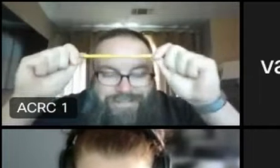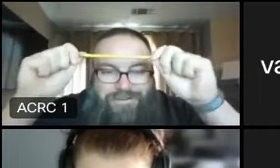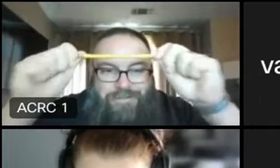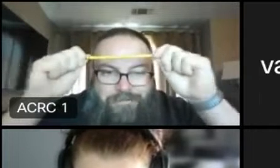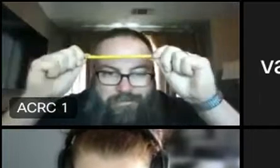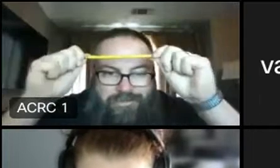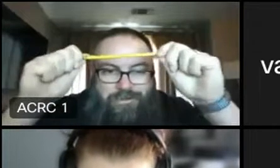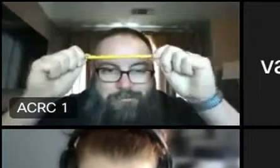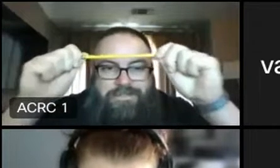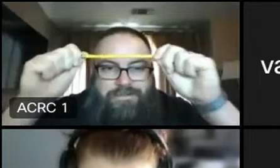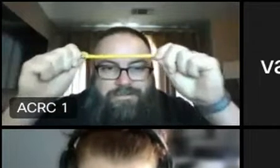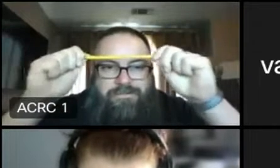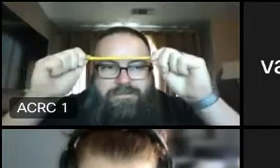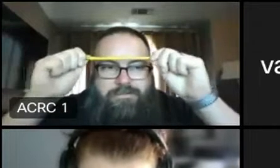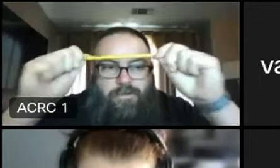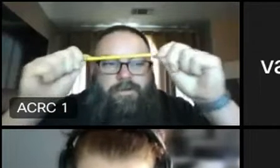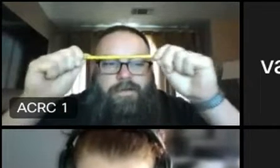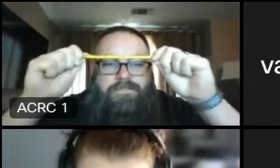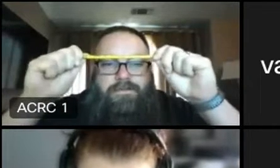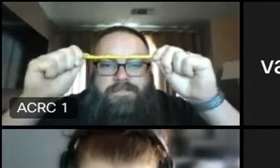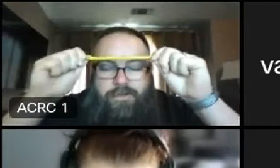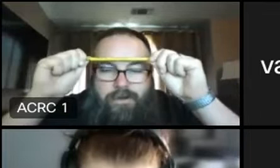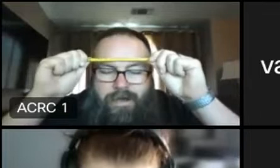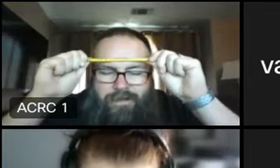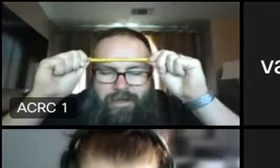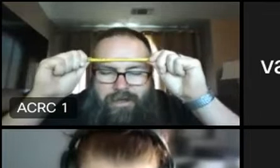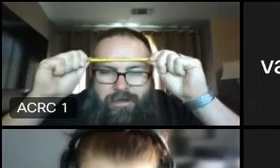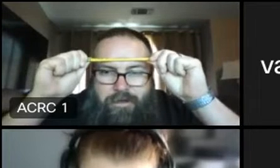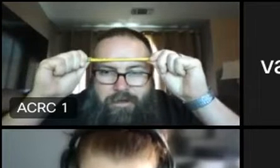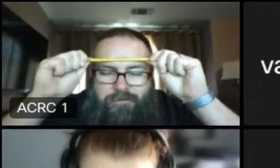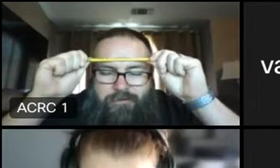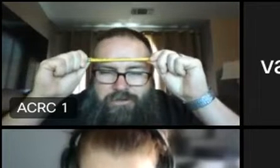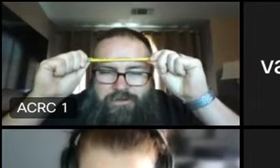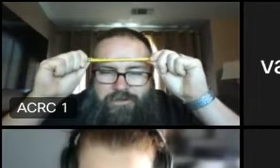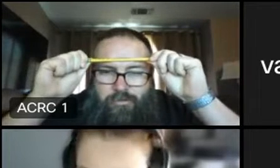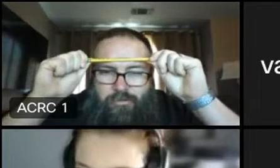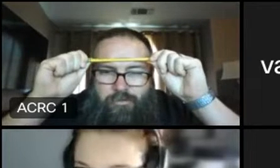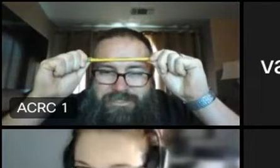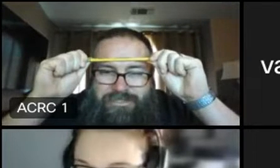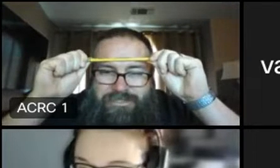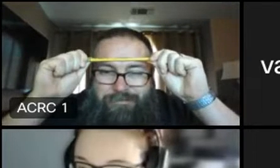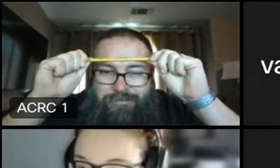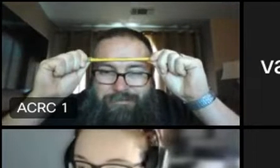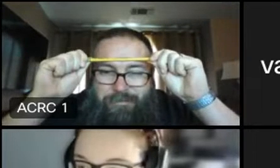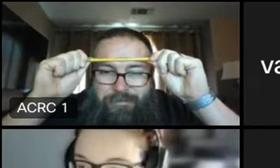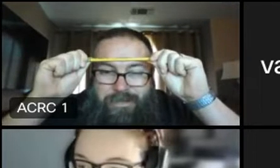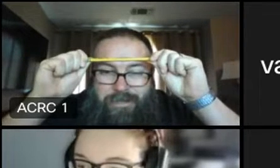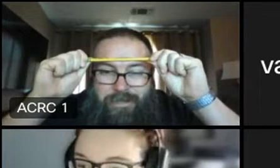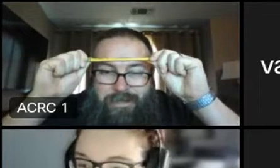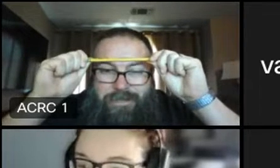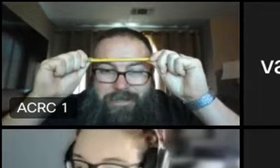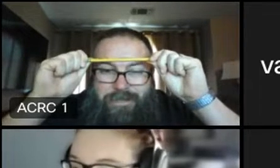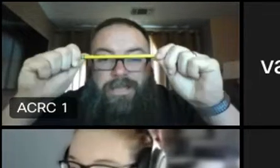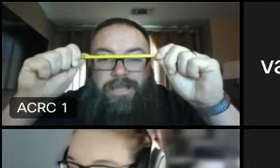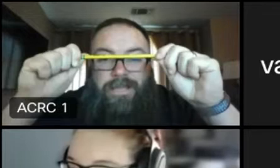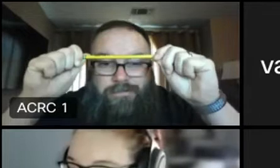the clients are going to be able to return back to those programs. So I would love if folks would be interested in maybe unmuting,